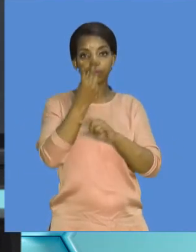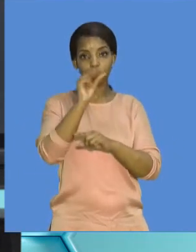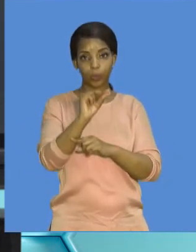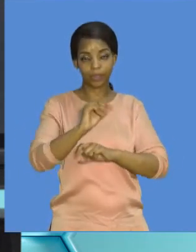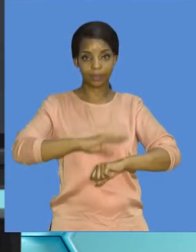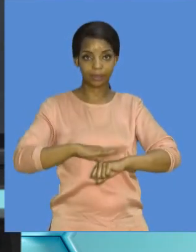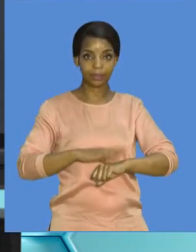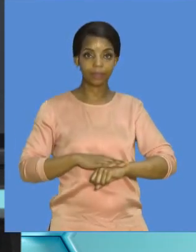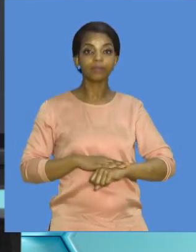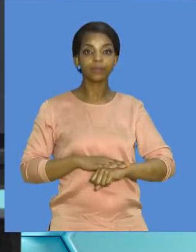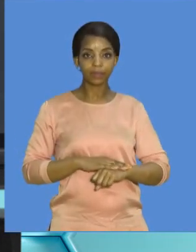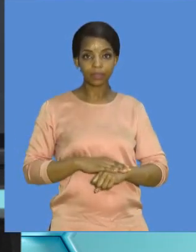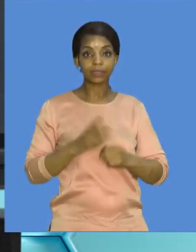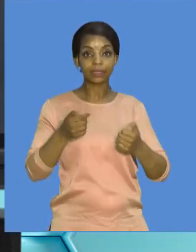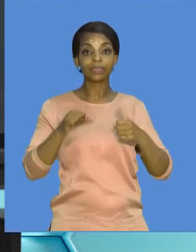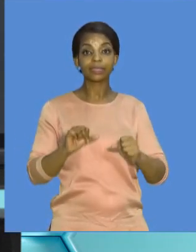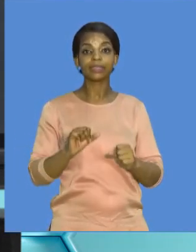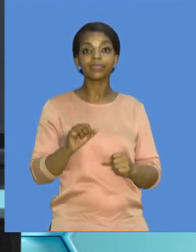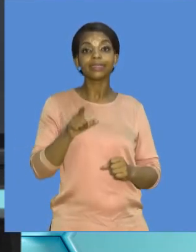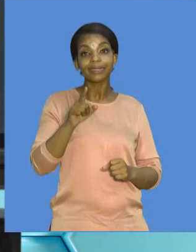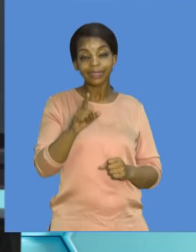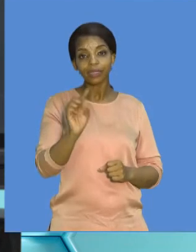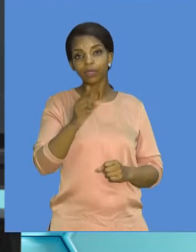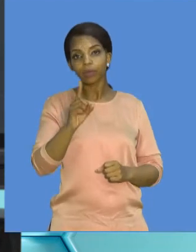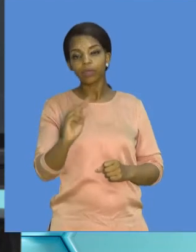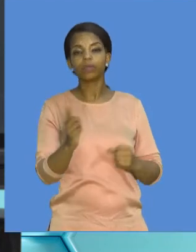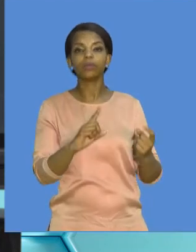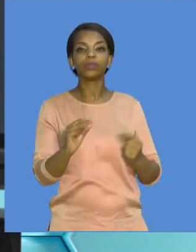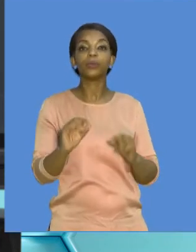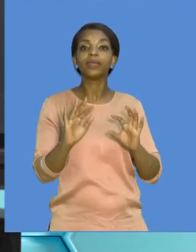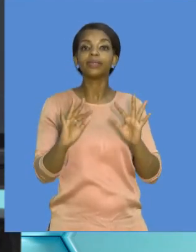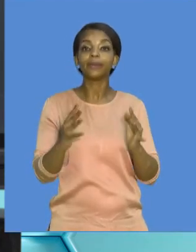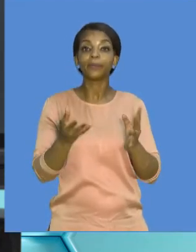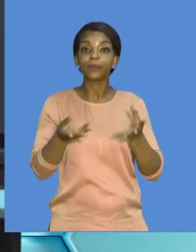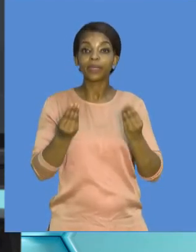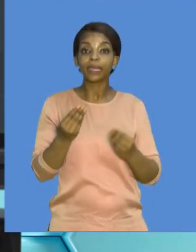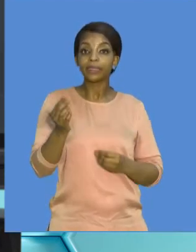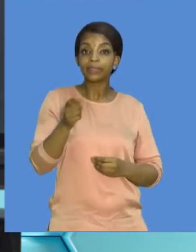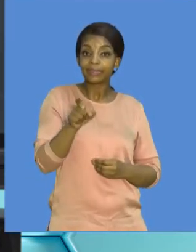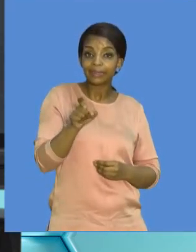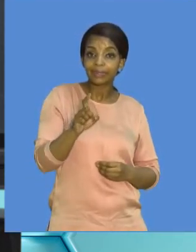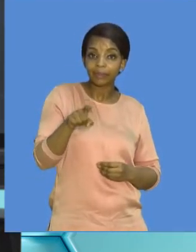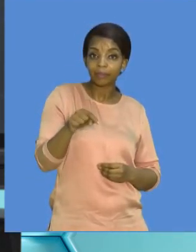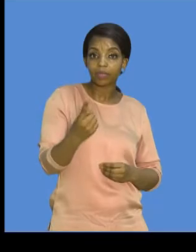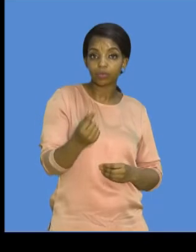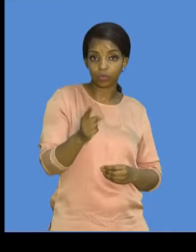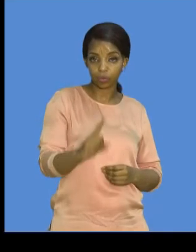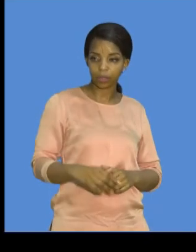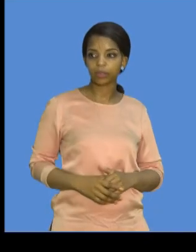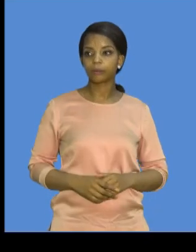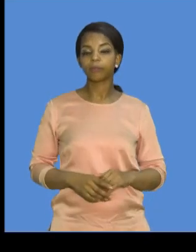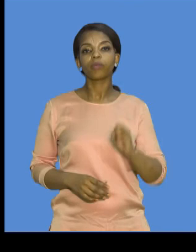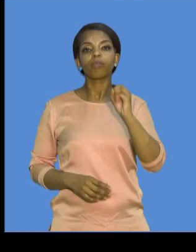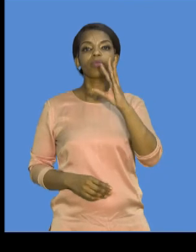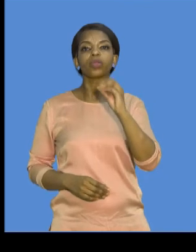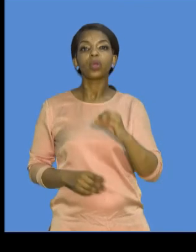is, which is the exponent there. And that's how you will then look at what is it that you will need to do. So